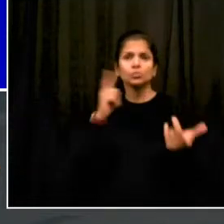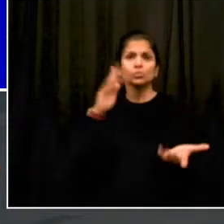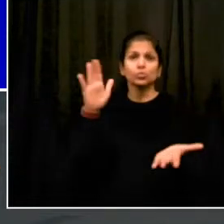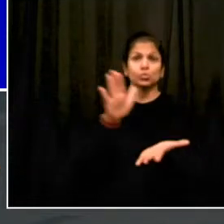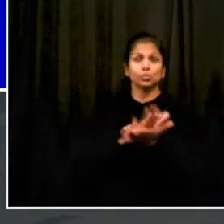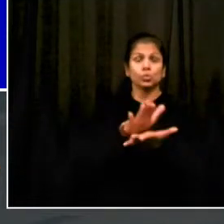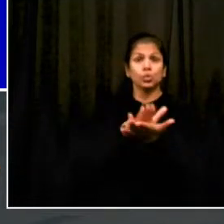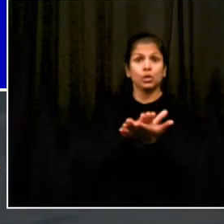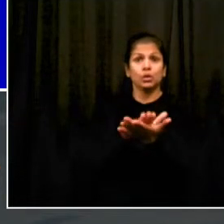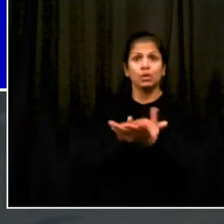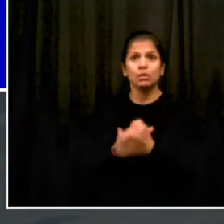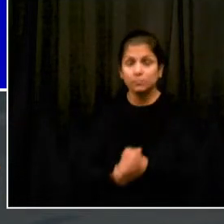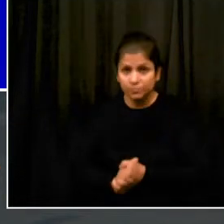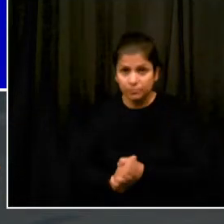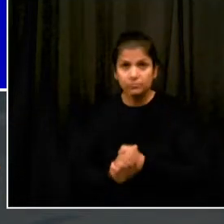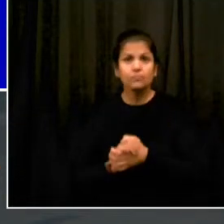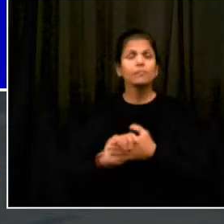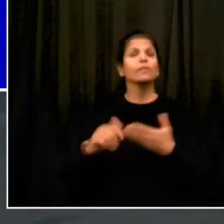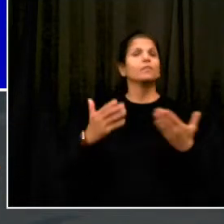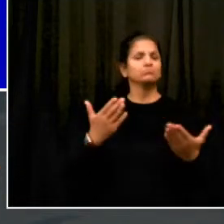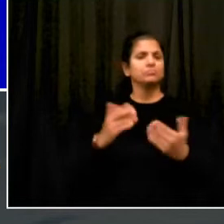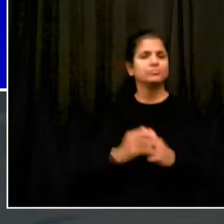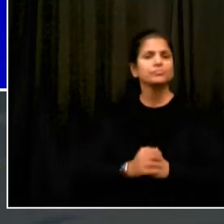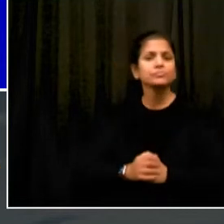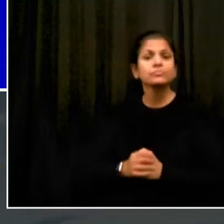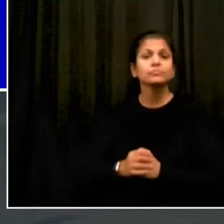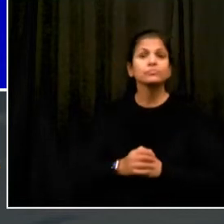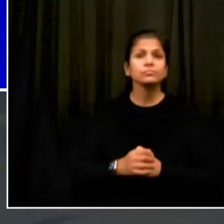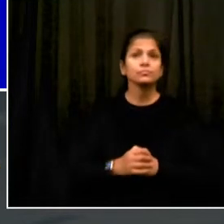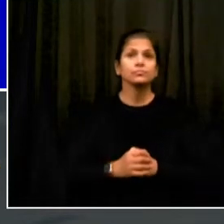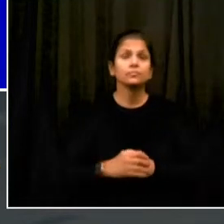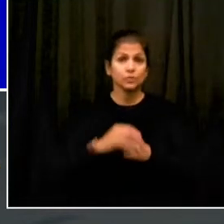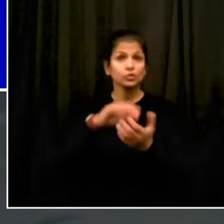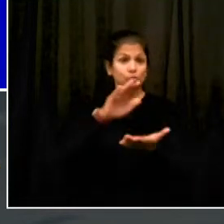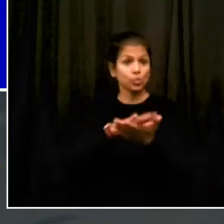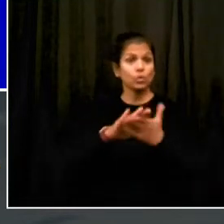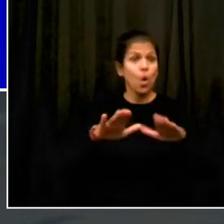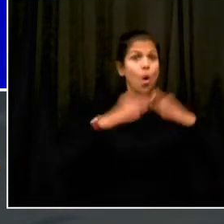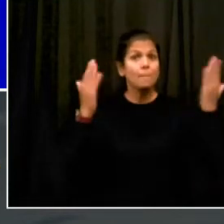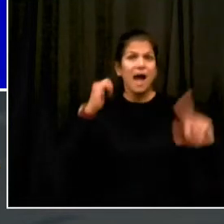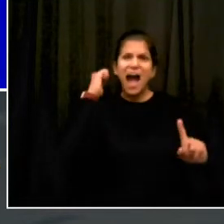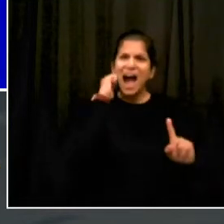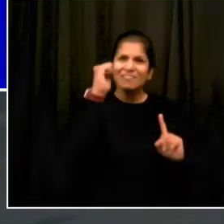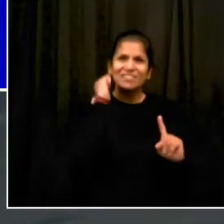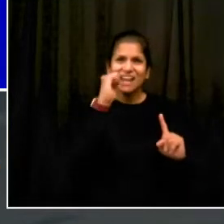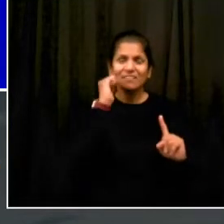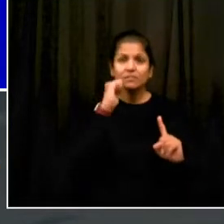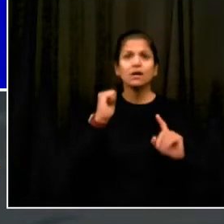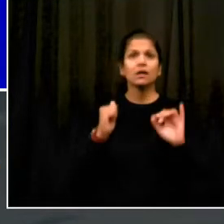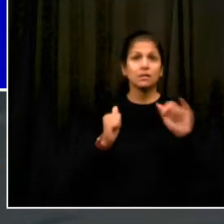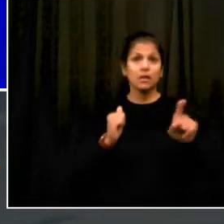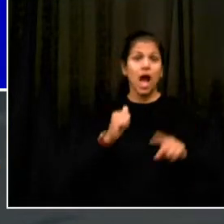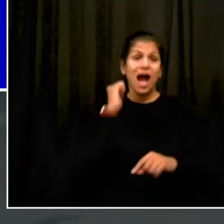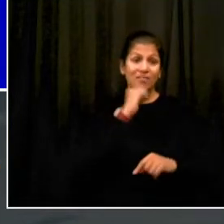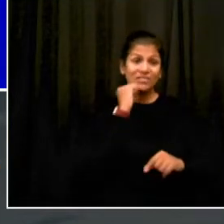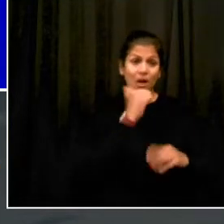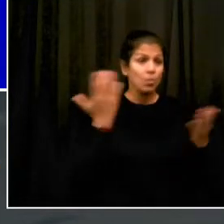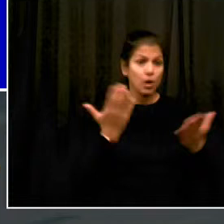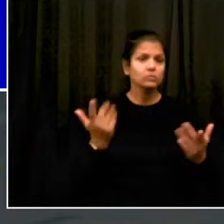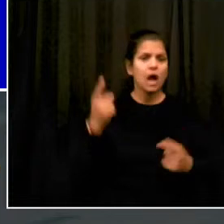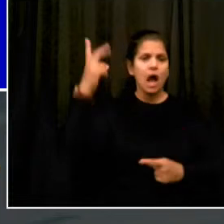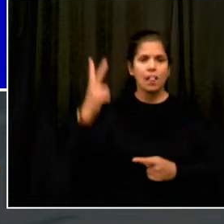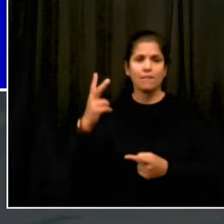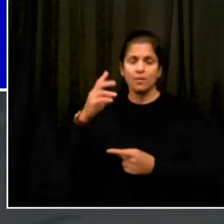in blended learning or the ones who opted in recently. For any school that does have the space and the ability